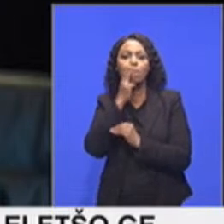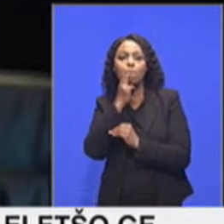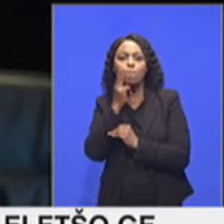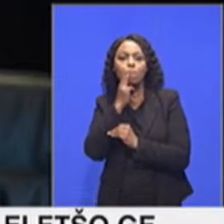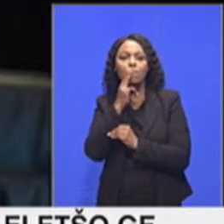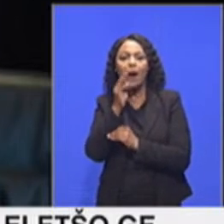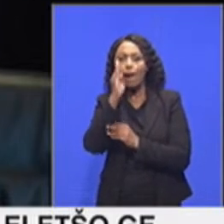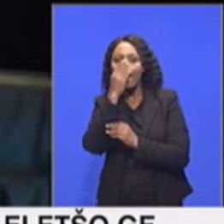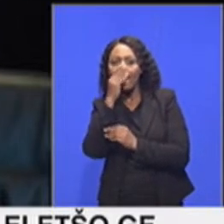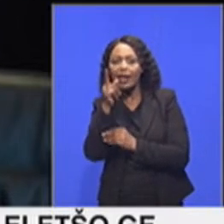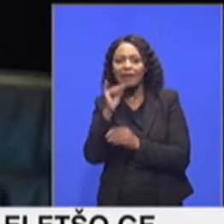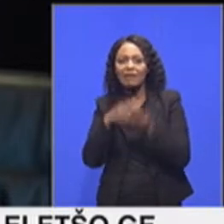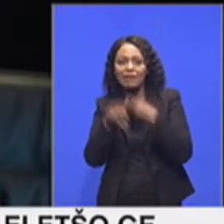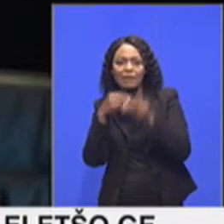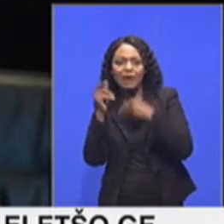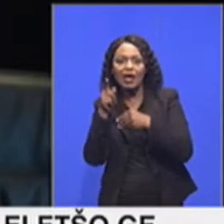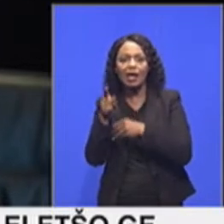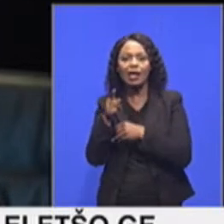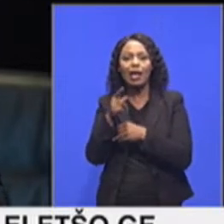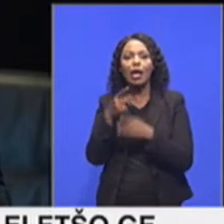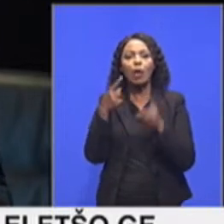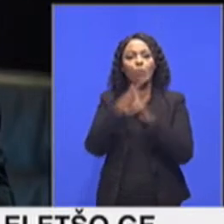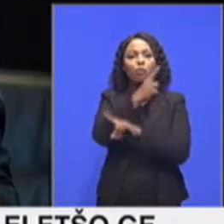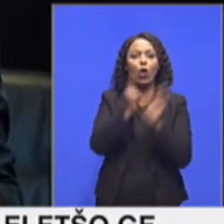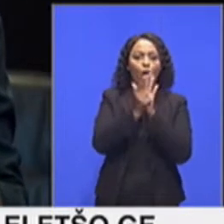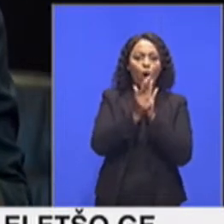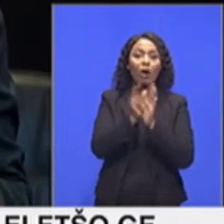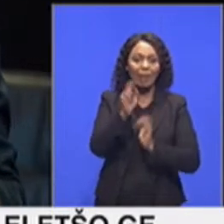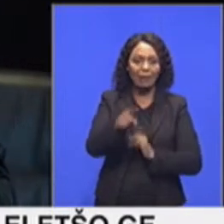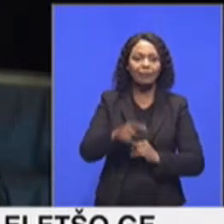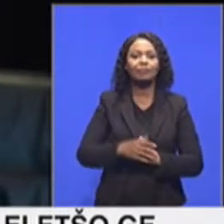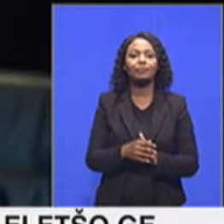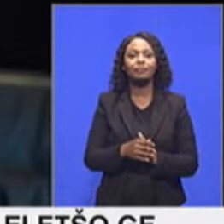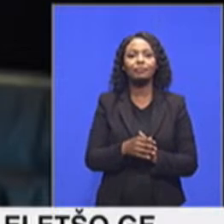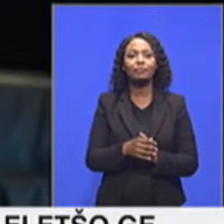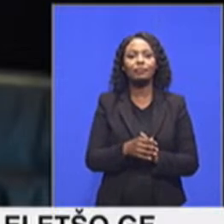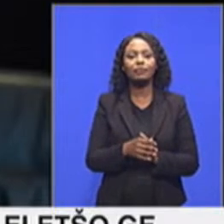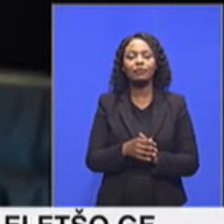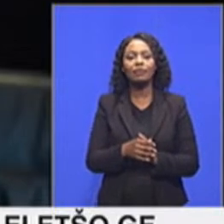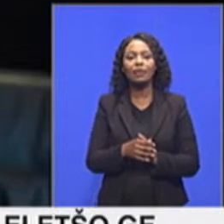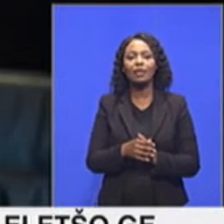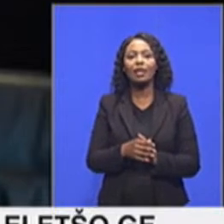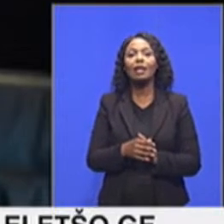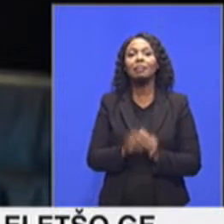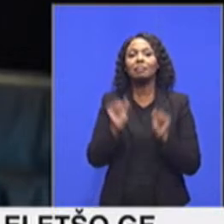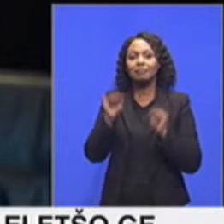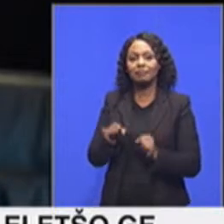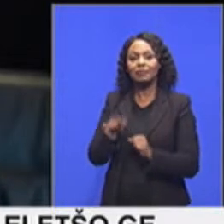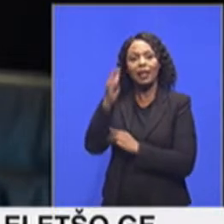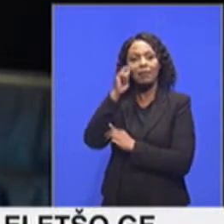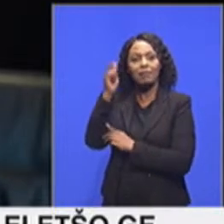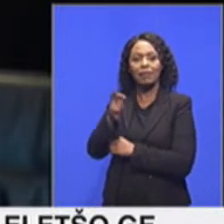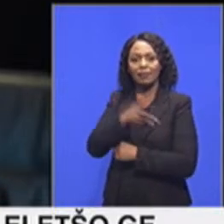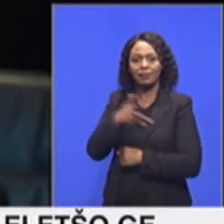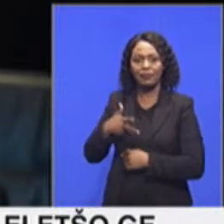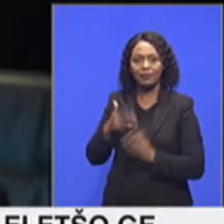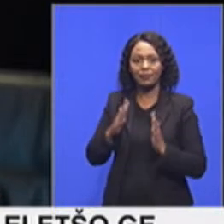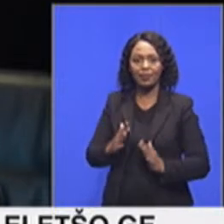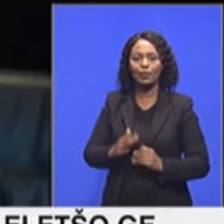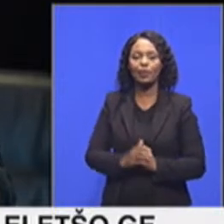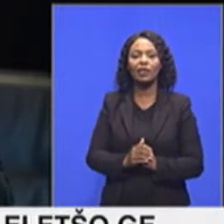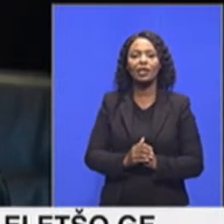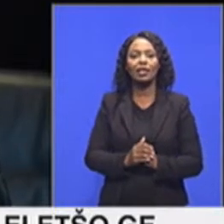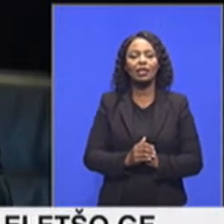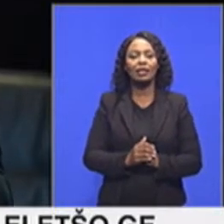syndicates. Madam Speaker, let me come to the juicy part. Madam Speaker,